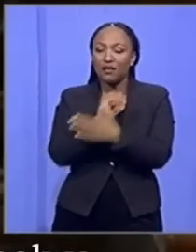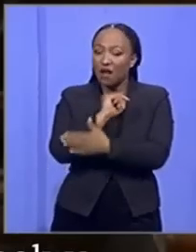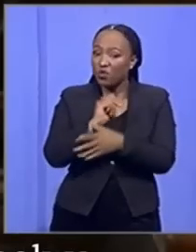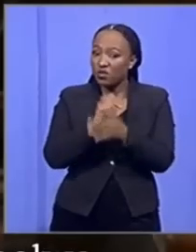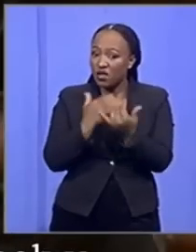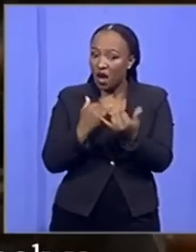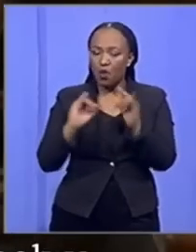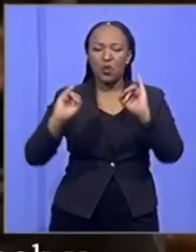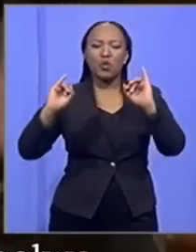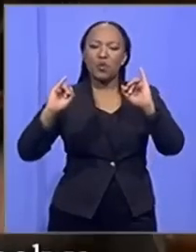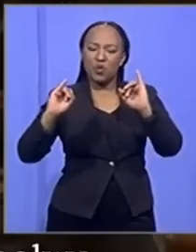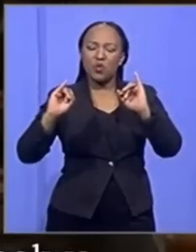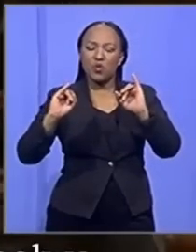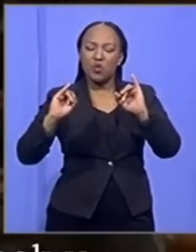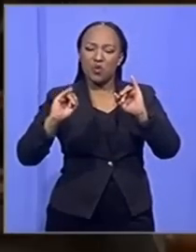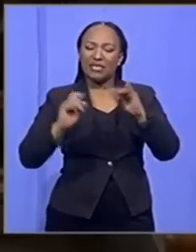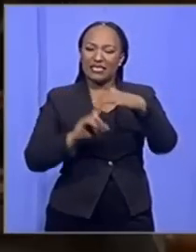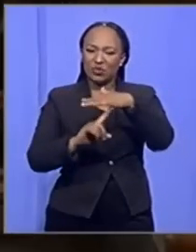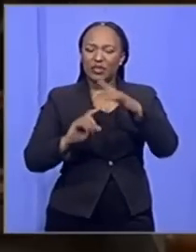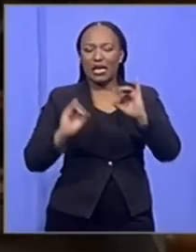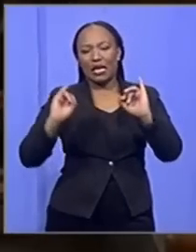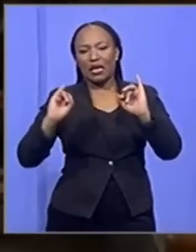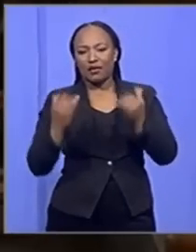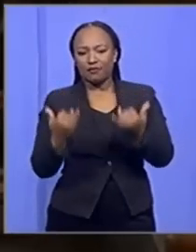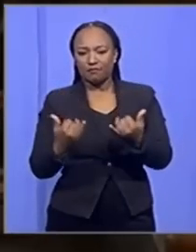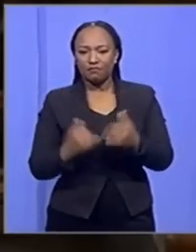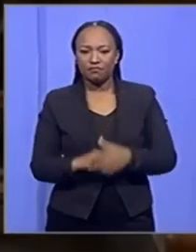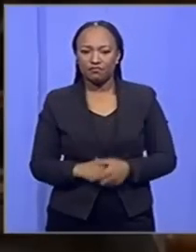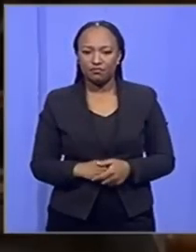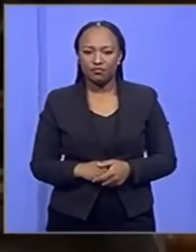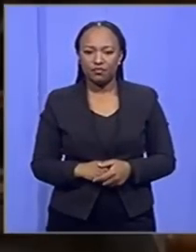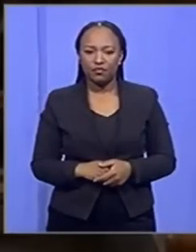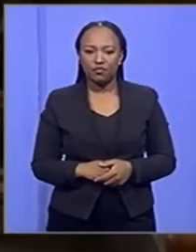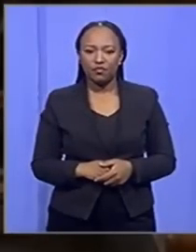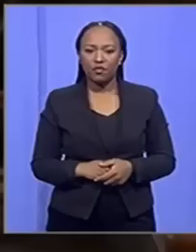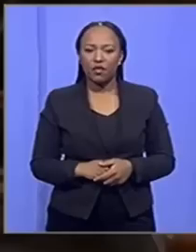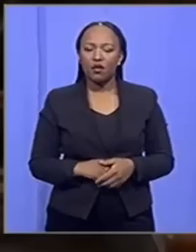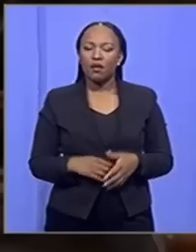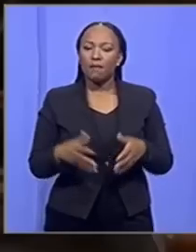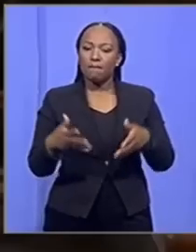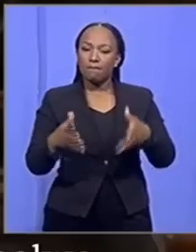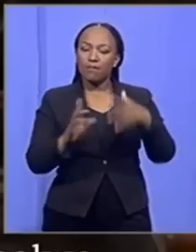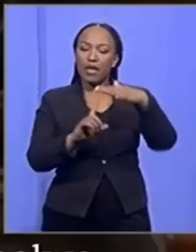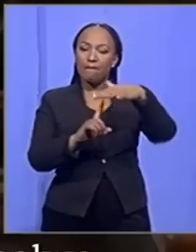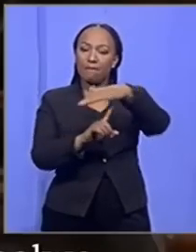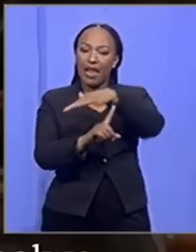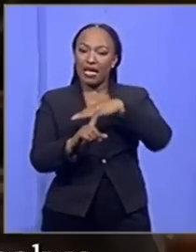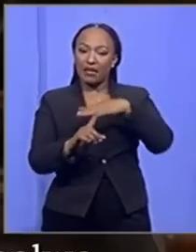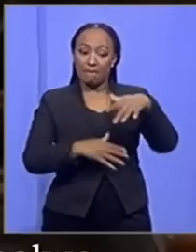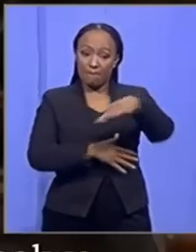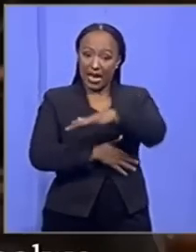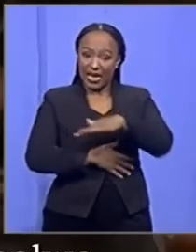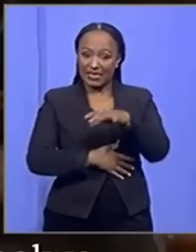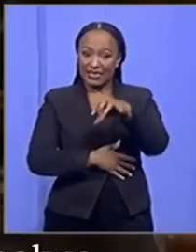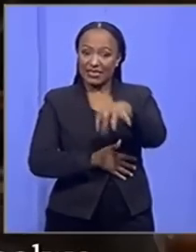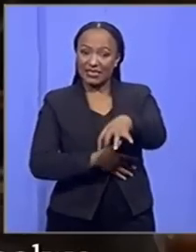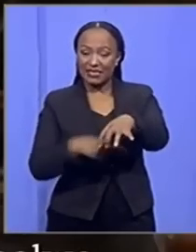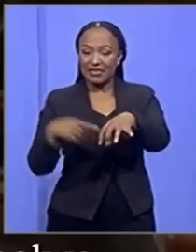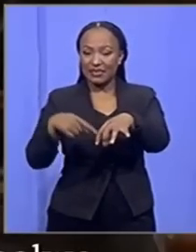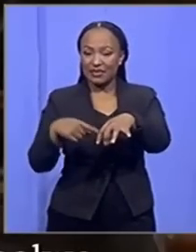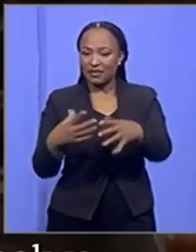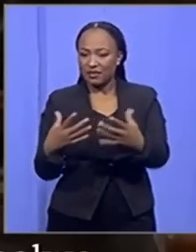would like also to agree with Sharon that I think this place should be made, I think we should